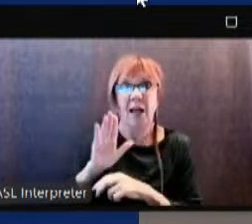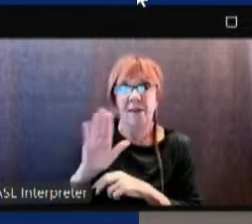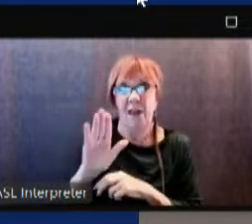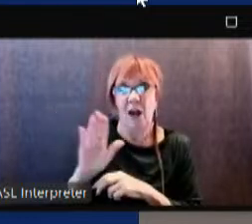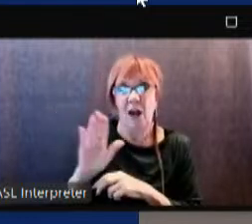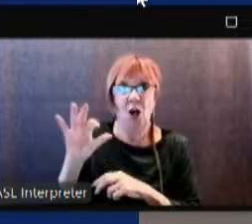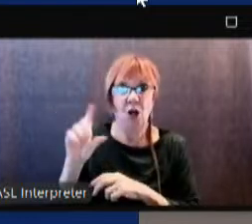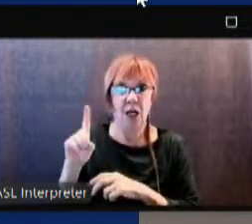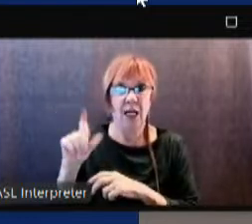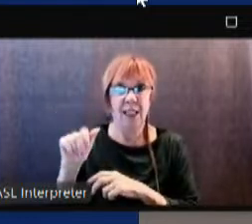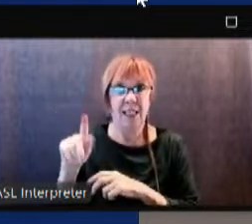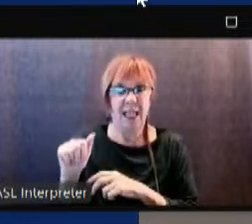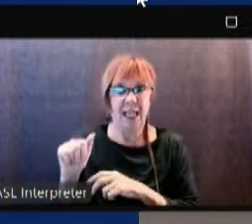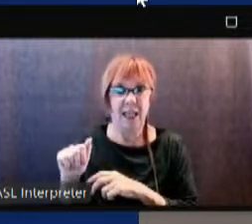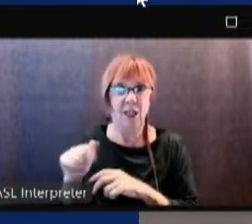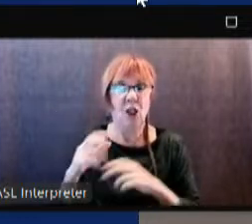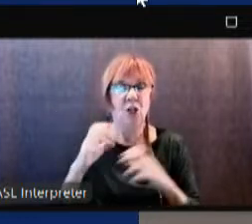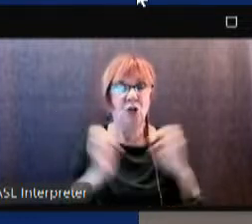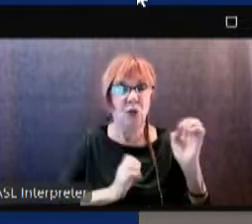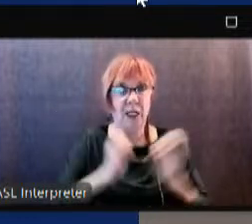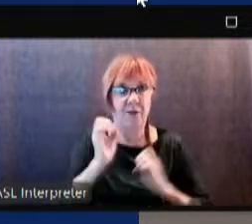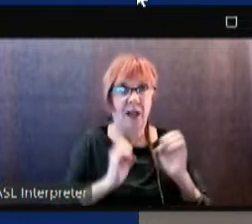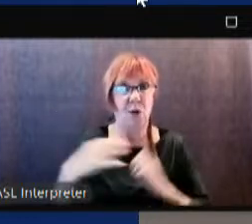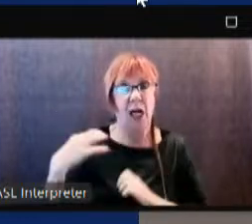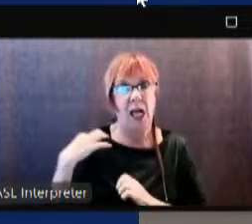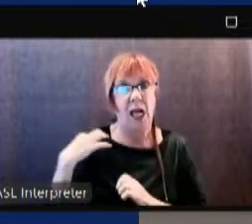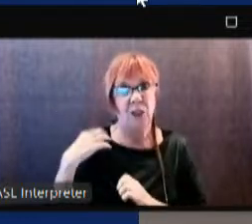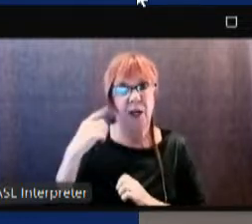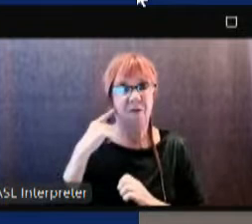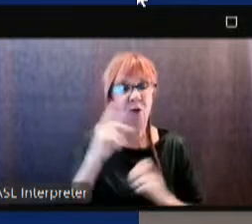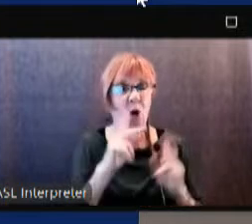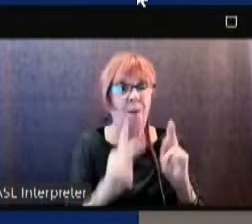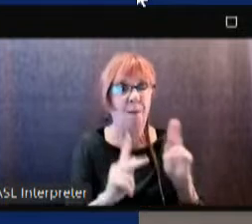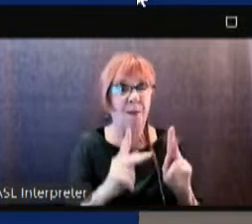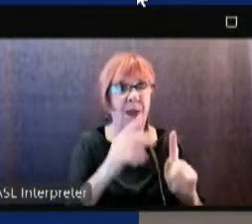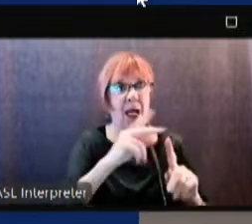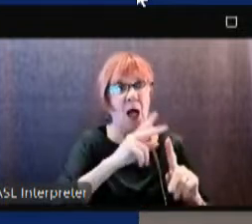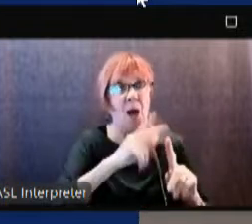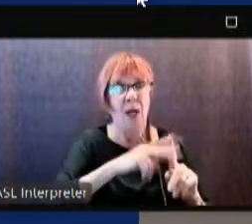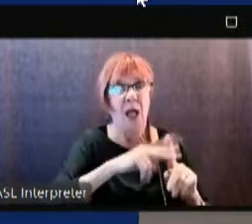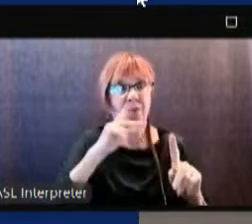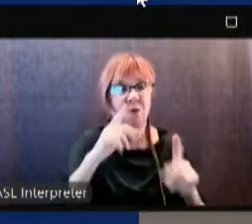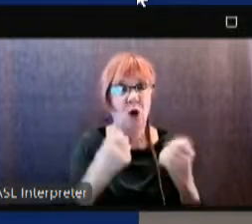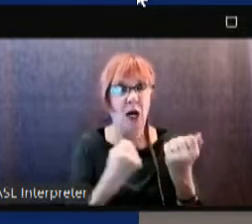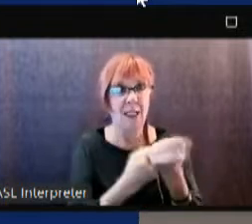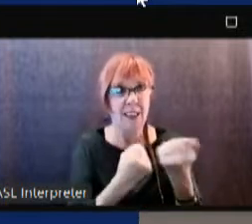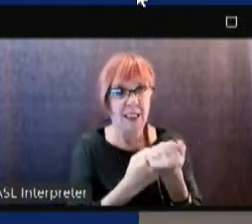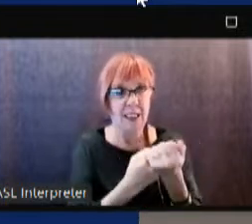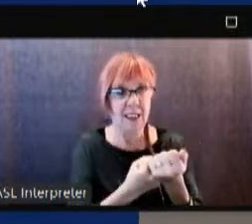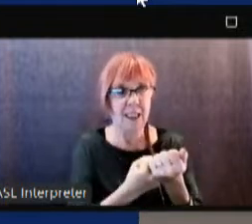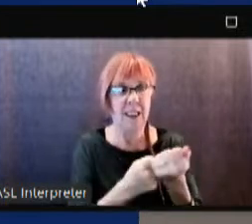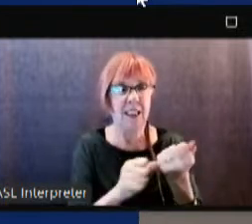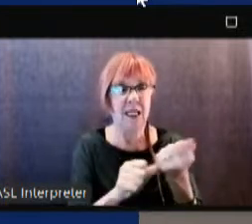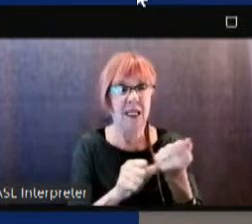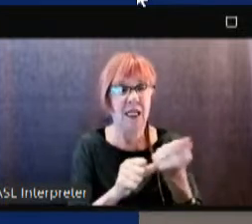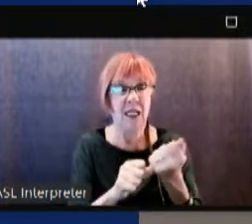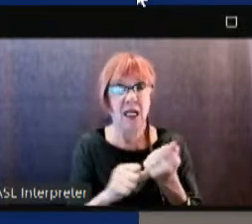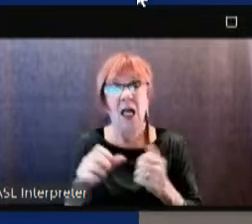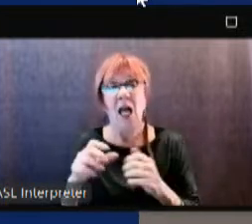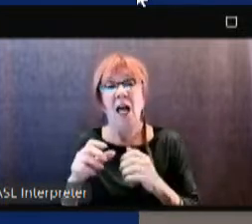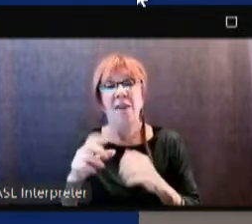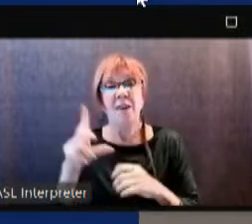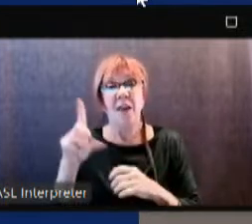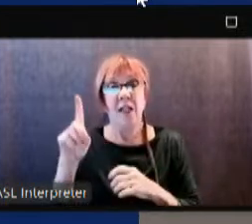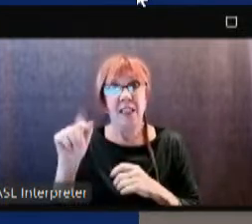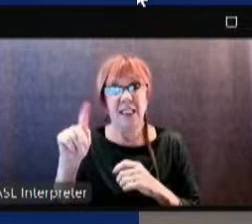of evaluating eligibility for individuals that apply for assistance. That data that's provided by CAL FIRE to us